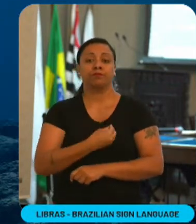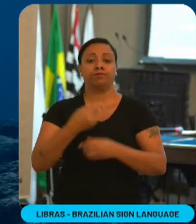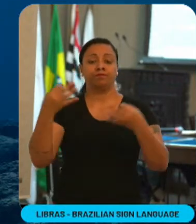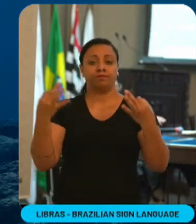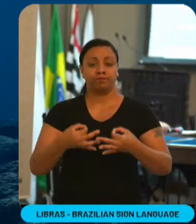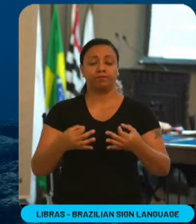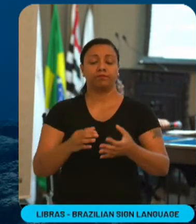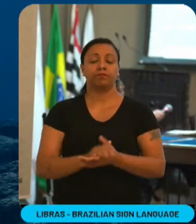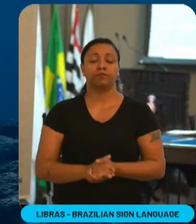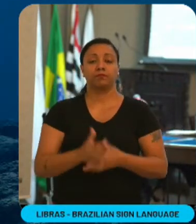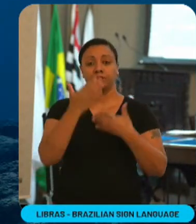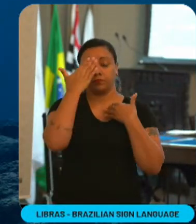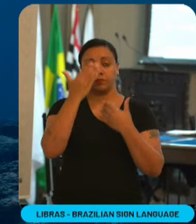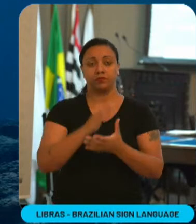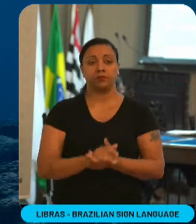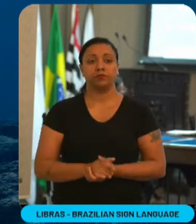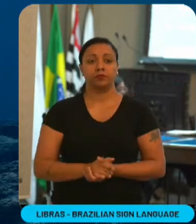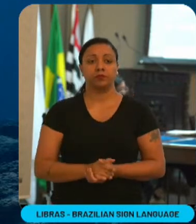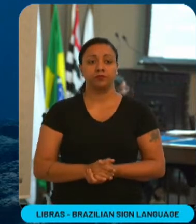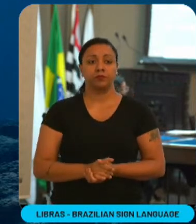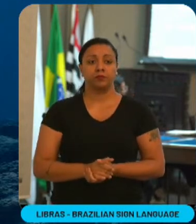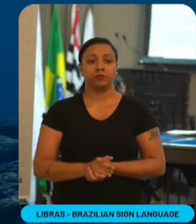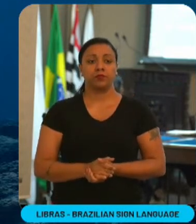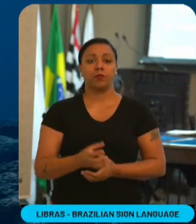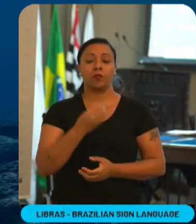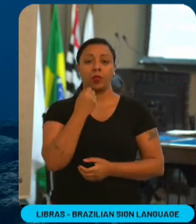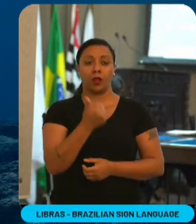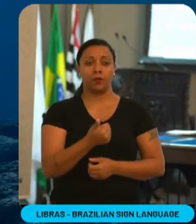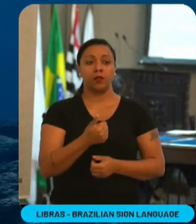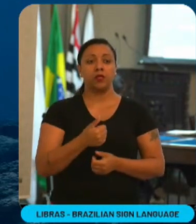governmental strategies so that it can be lasting